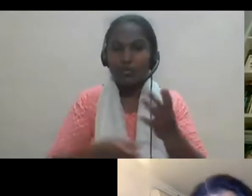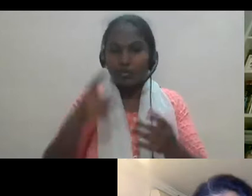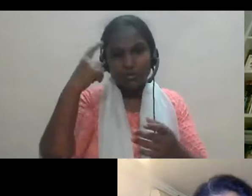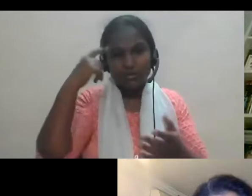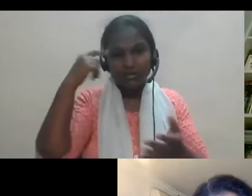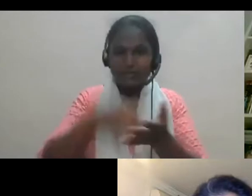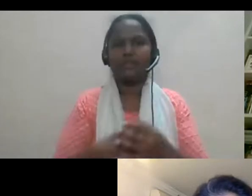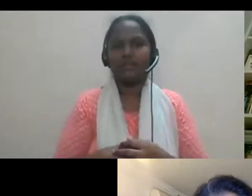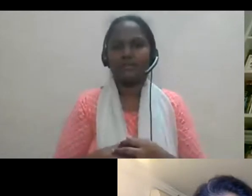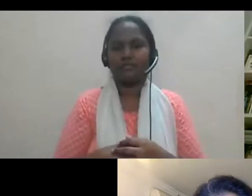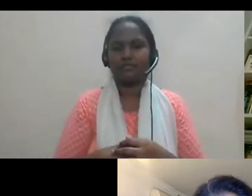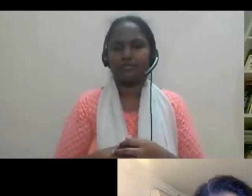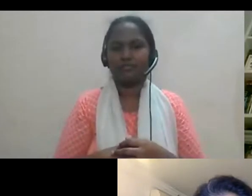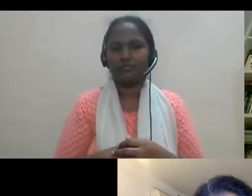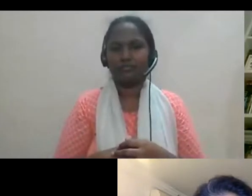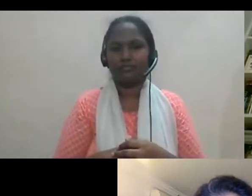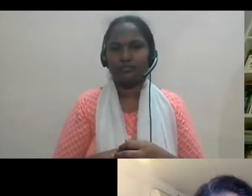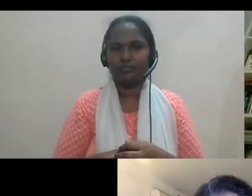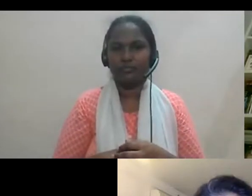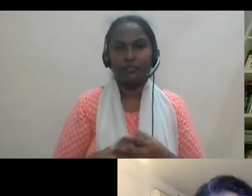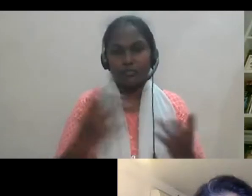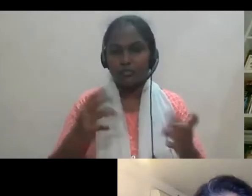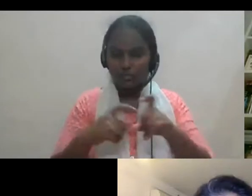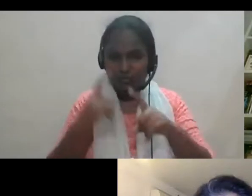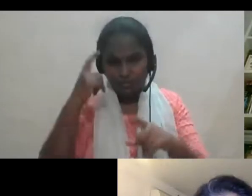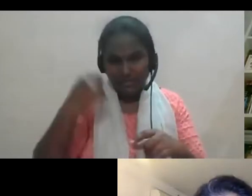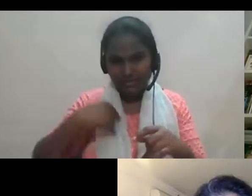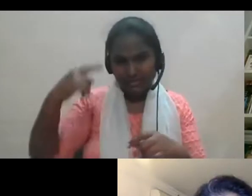on that? Well, I think